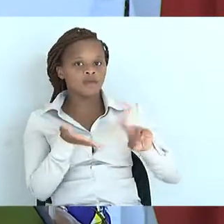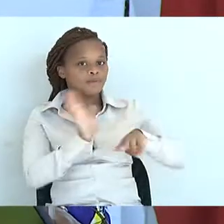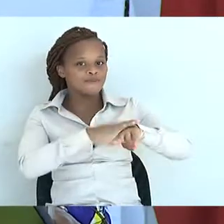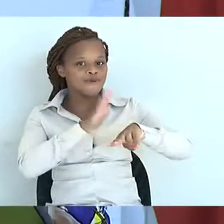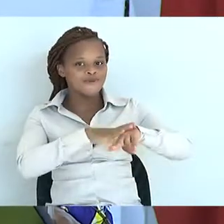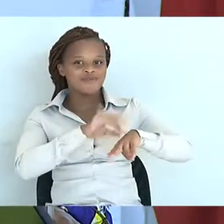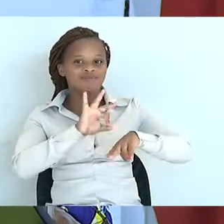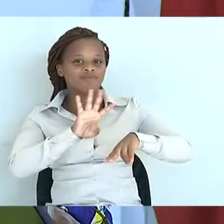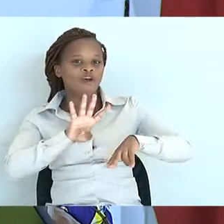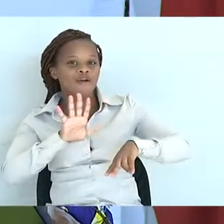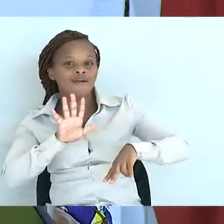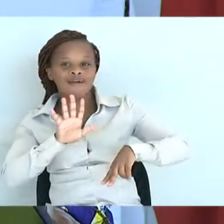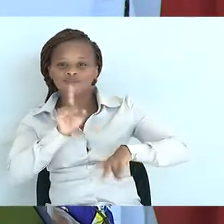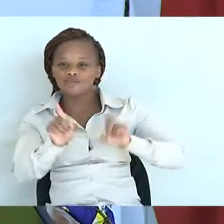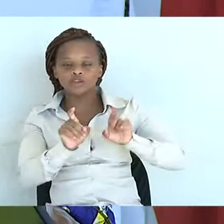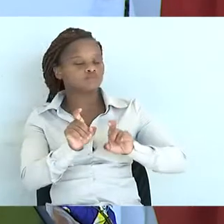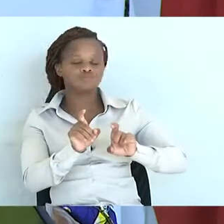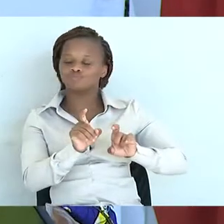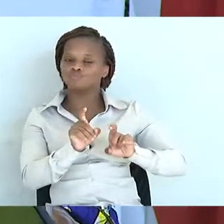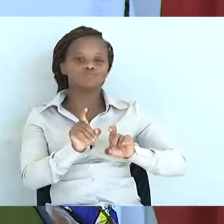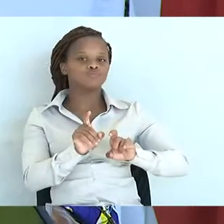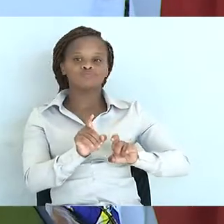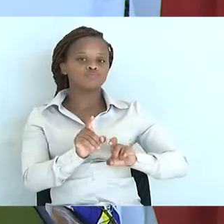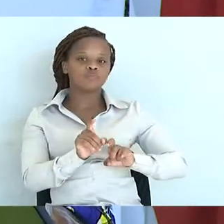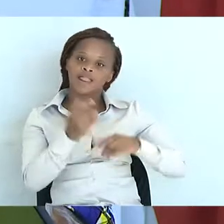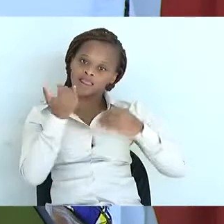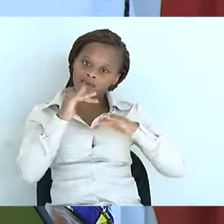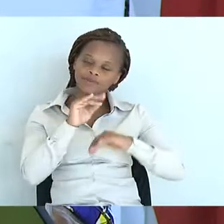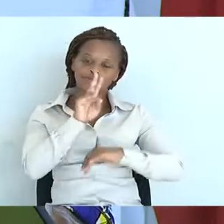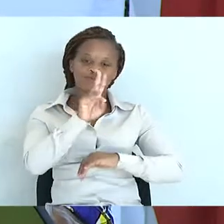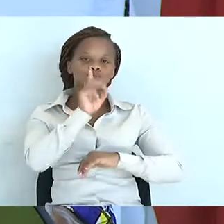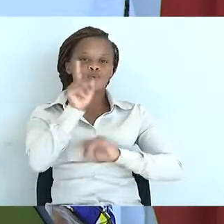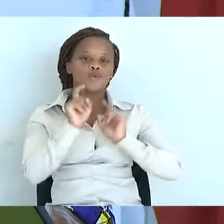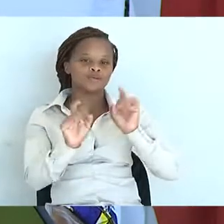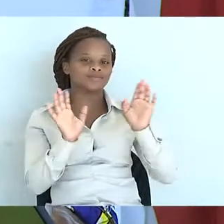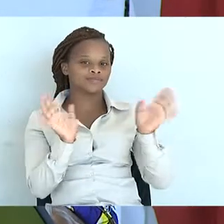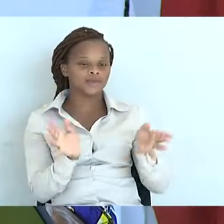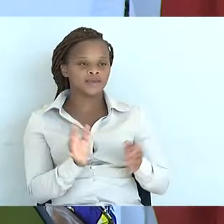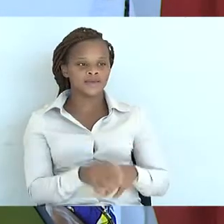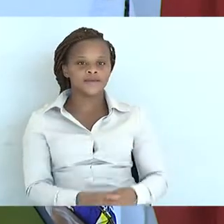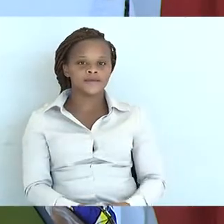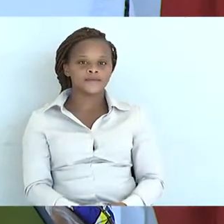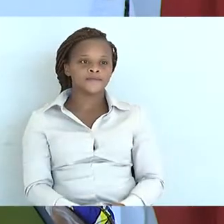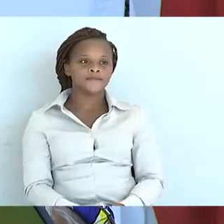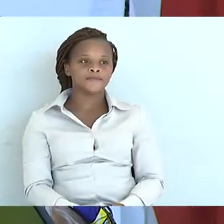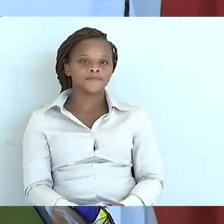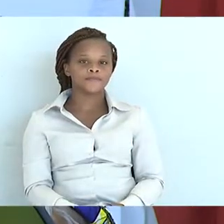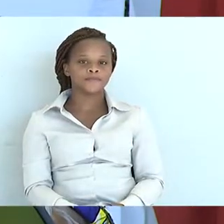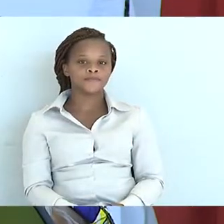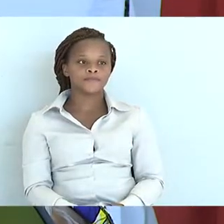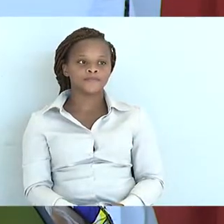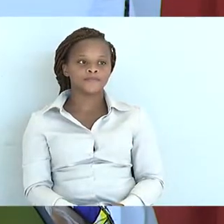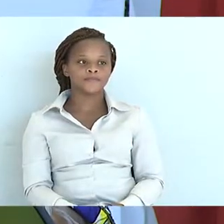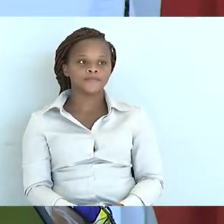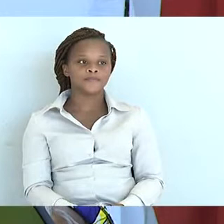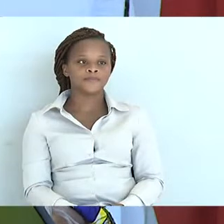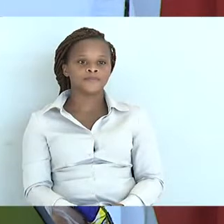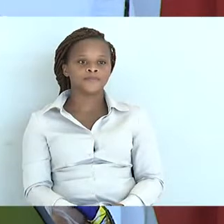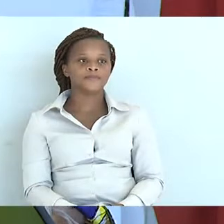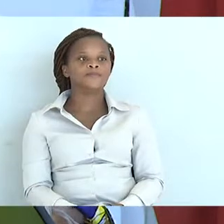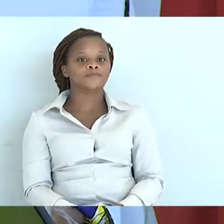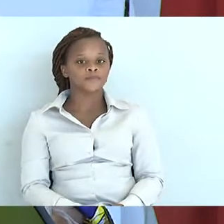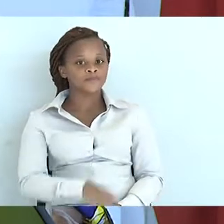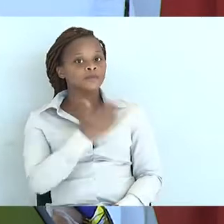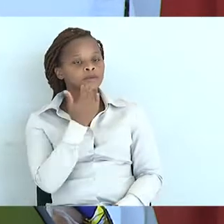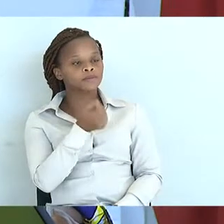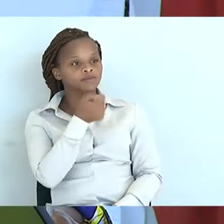sonke sizolithola ithuba. Please give the mic to the first person. It's this, no, the first person